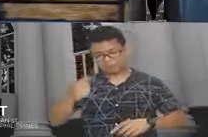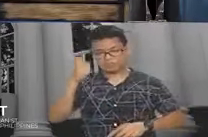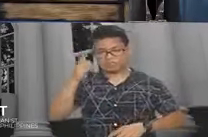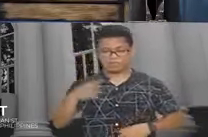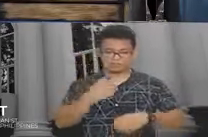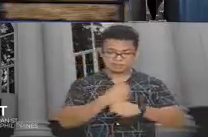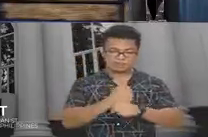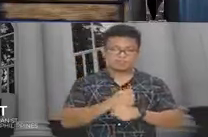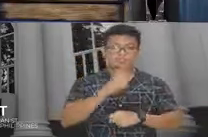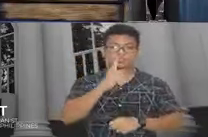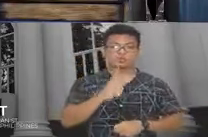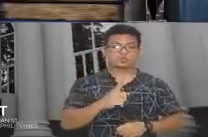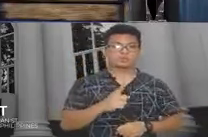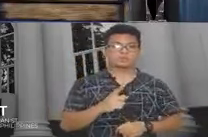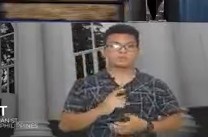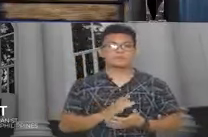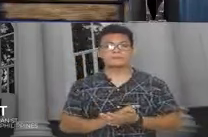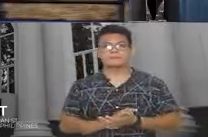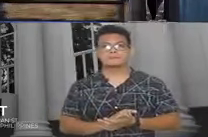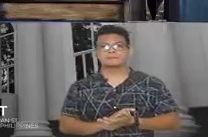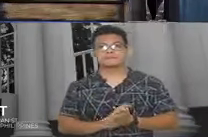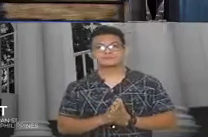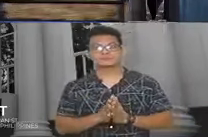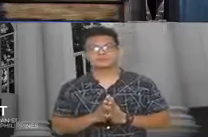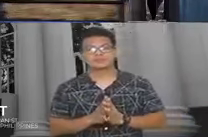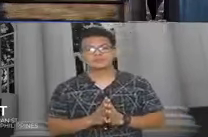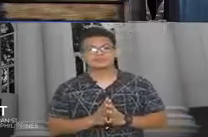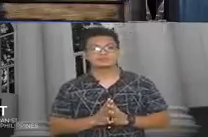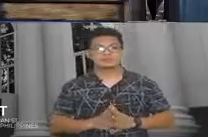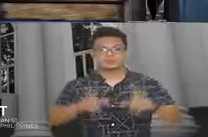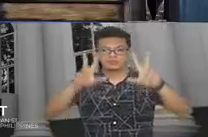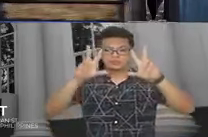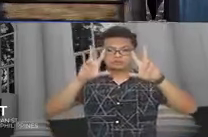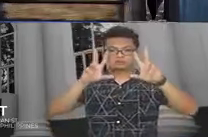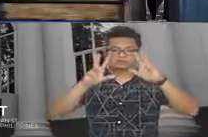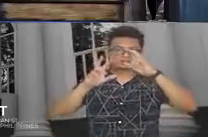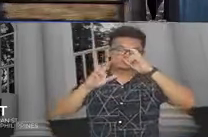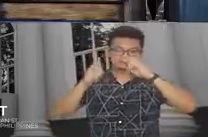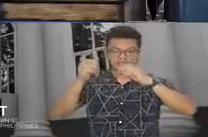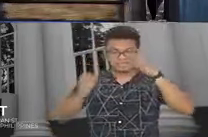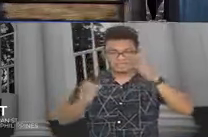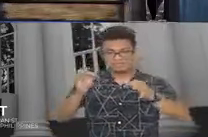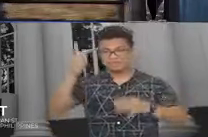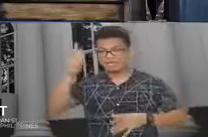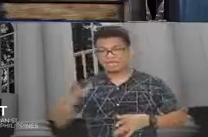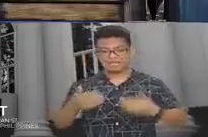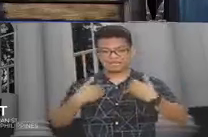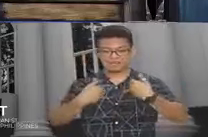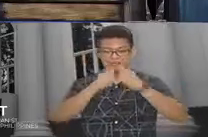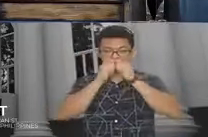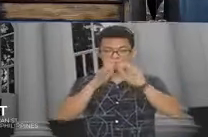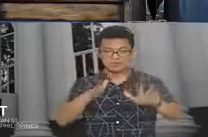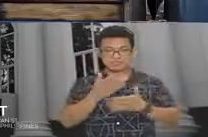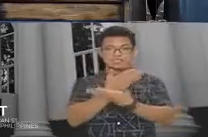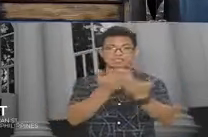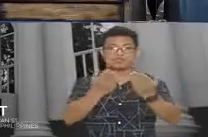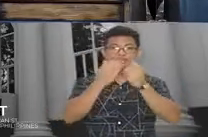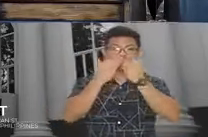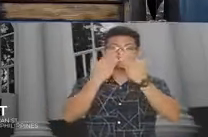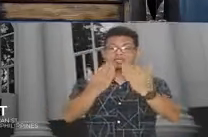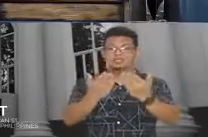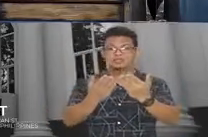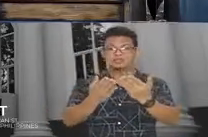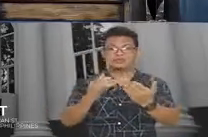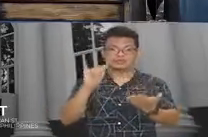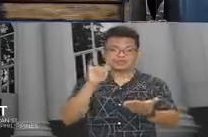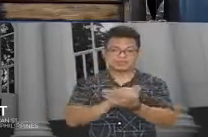Do not ever think that your blessing came to you by accident. No. If God has blessed you,